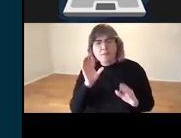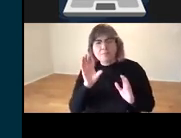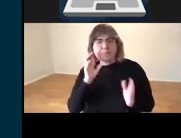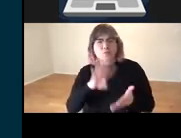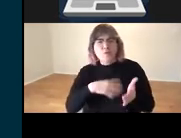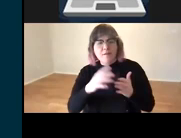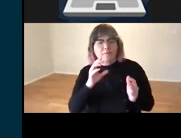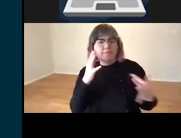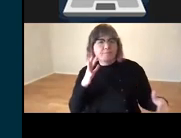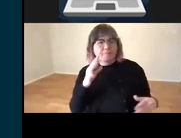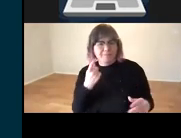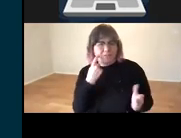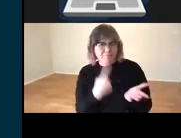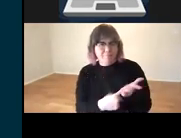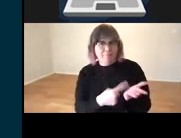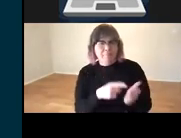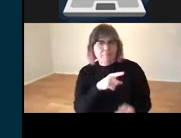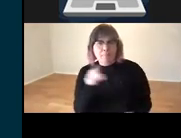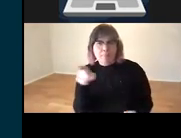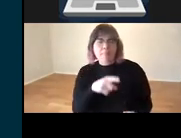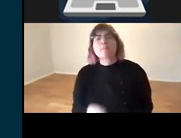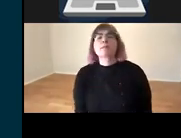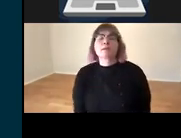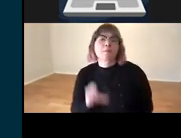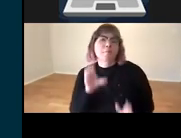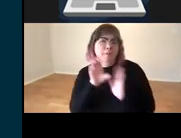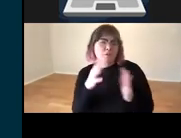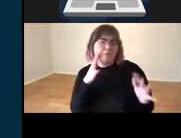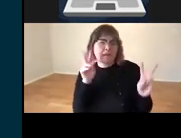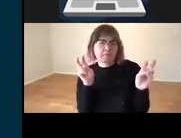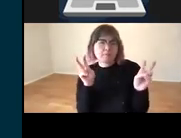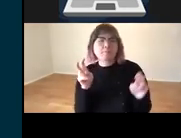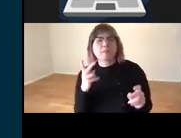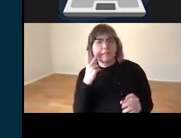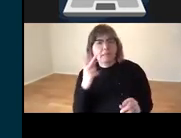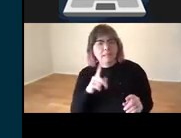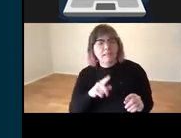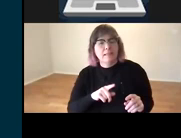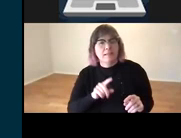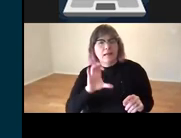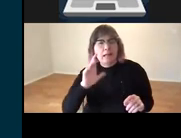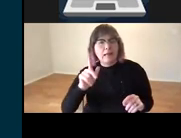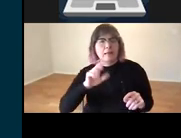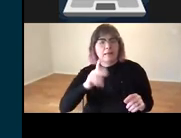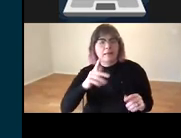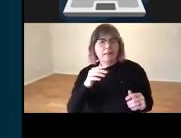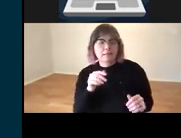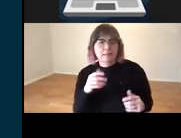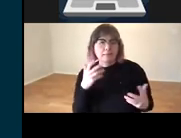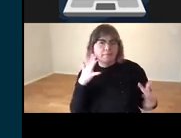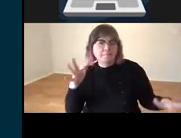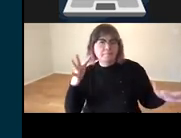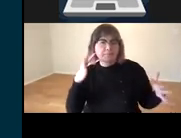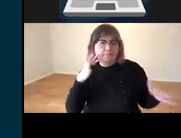clicks. So what we were just talking about, these like pictures of sound. And so you can see these clicks that are occurring in the sound file. And what we're